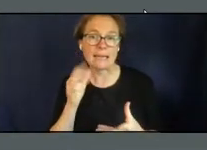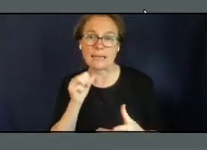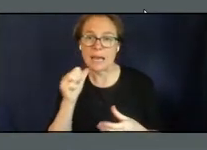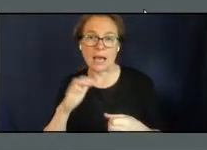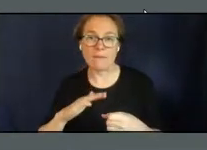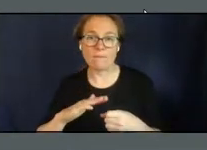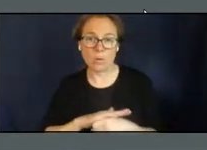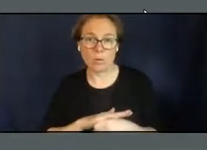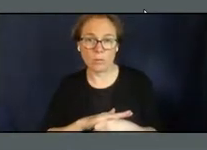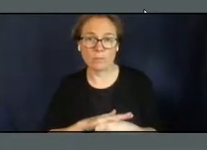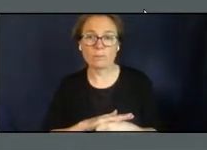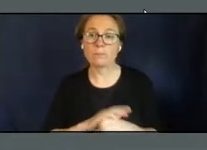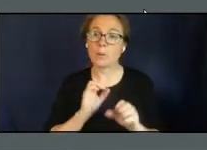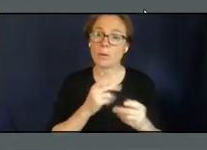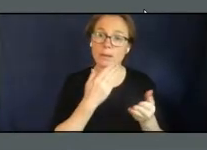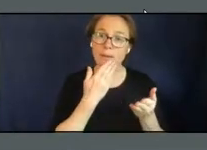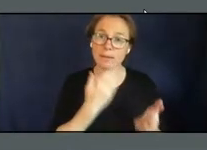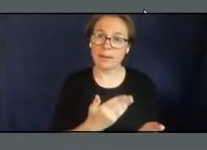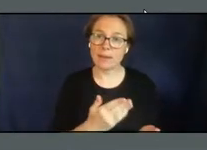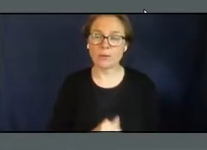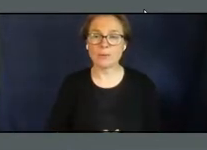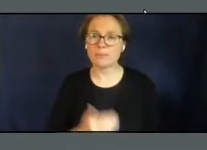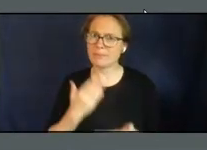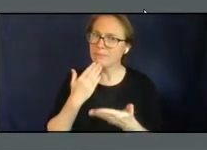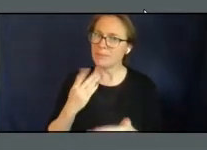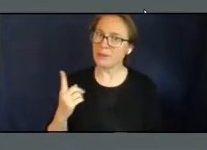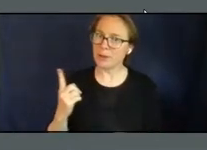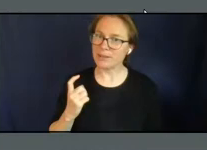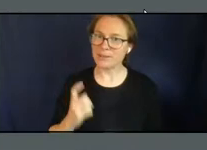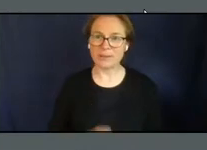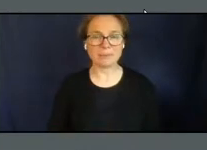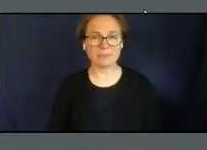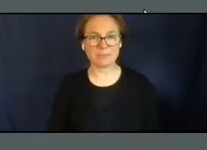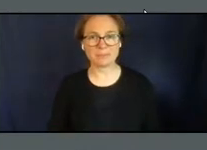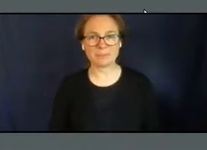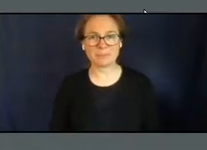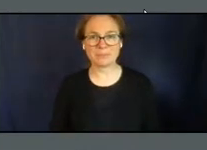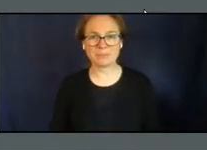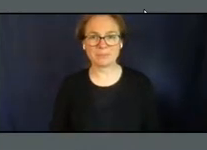you. Mm-hmm. Thanks for asking. Ms. Beyer.